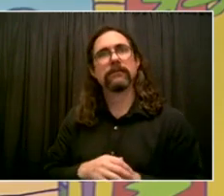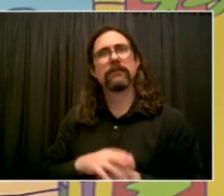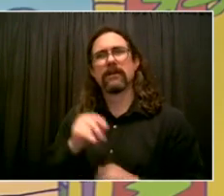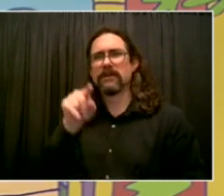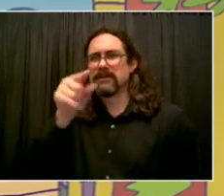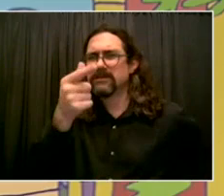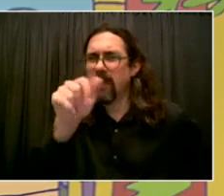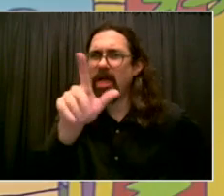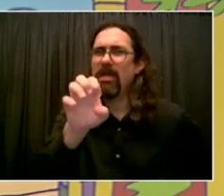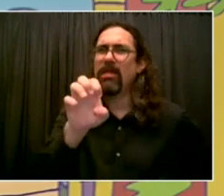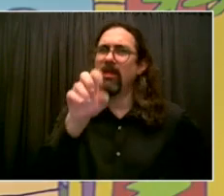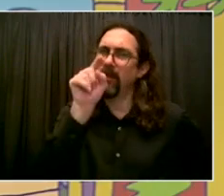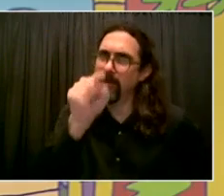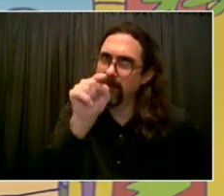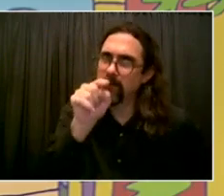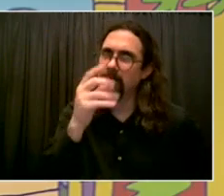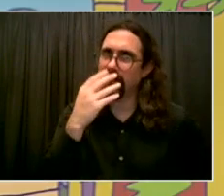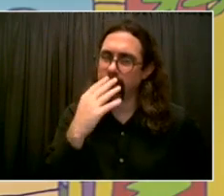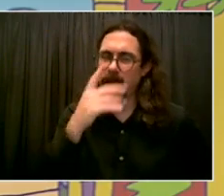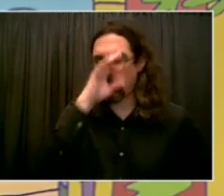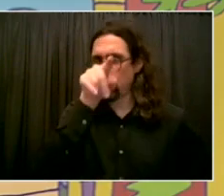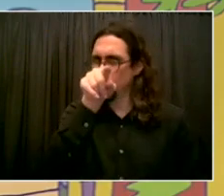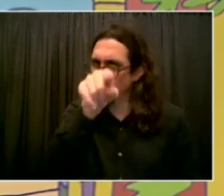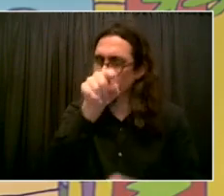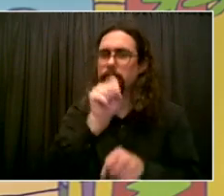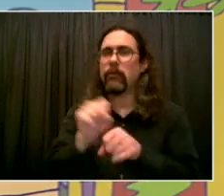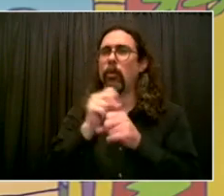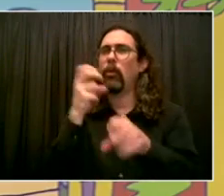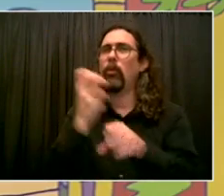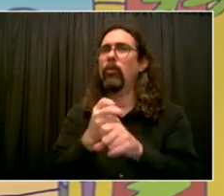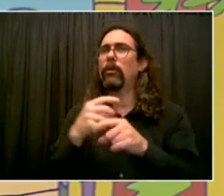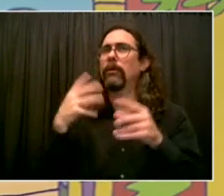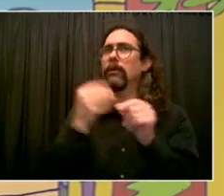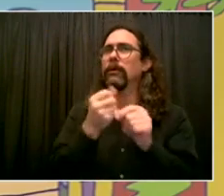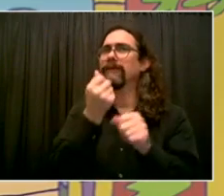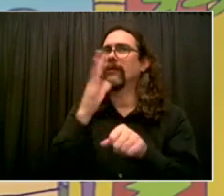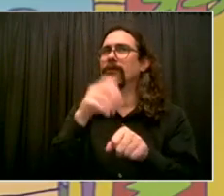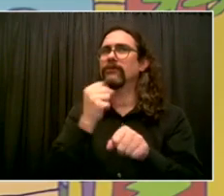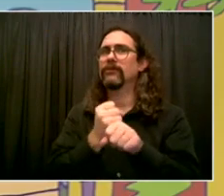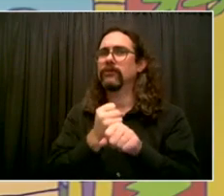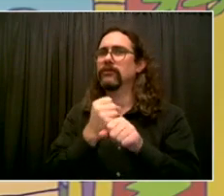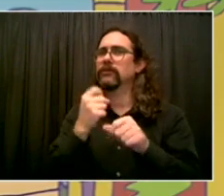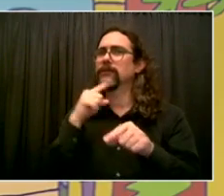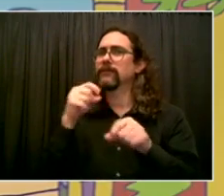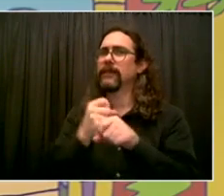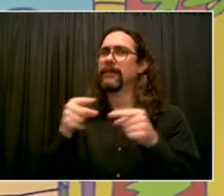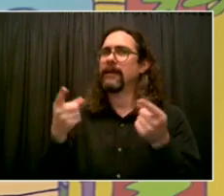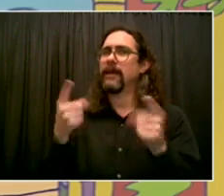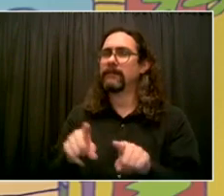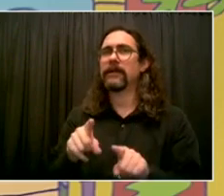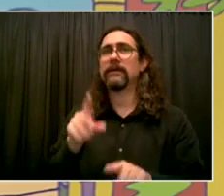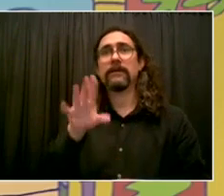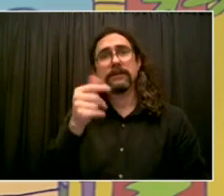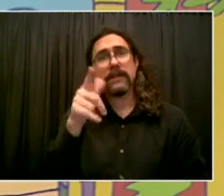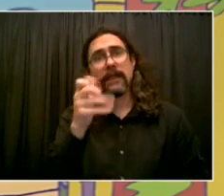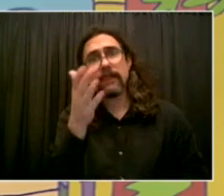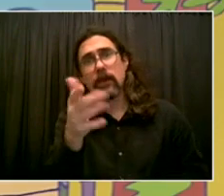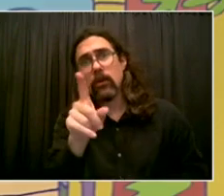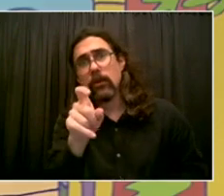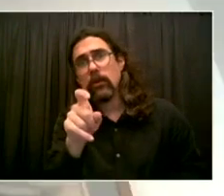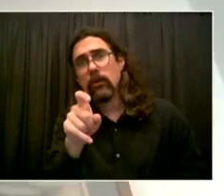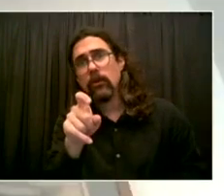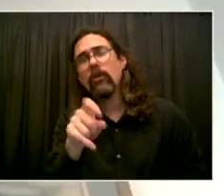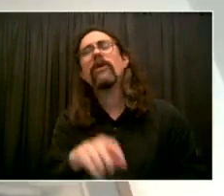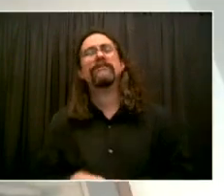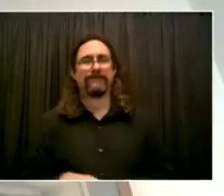get this done. So let's see if she's out there. Manhattan Borough President Gail Brewer. Thank you very much, Mr. Mayor. And